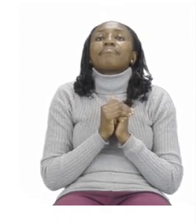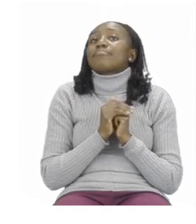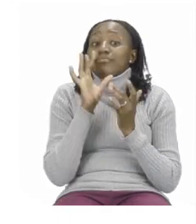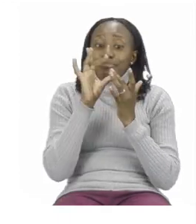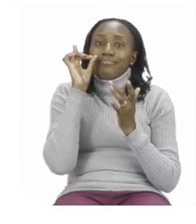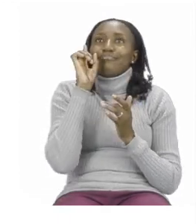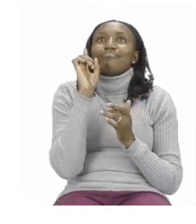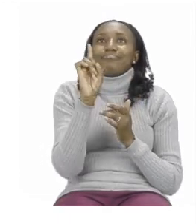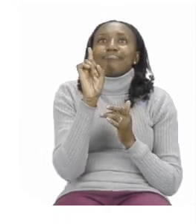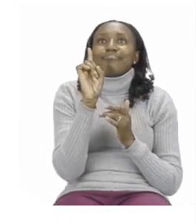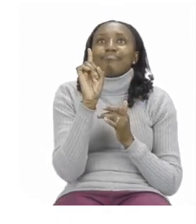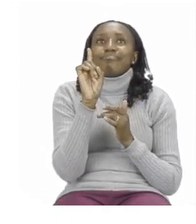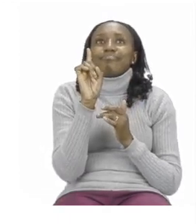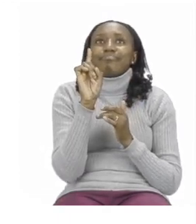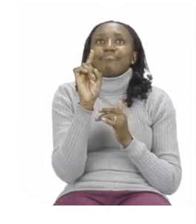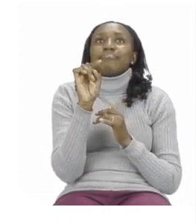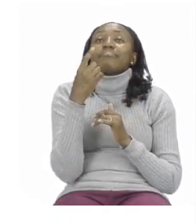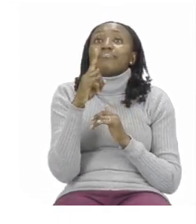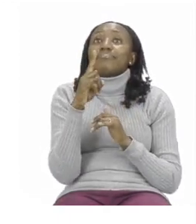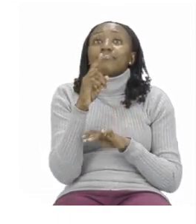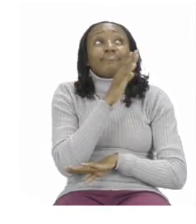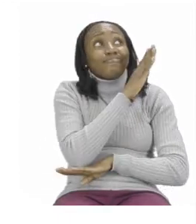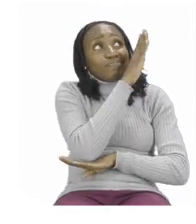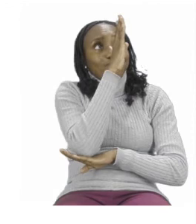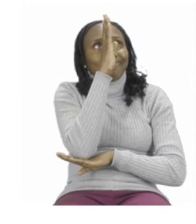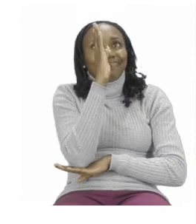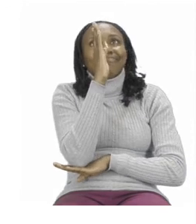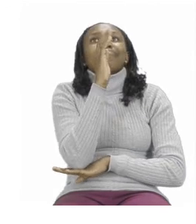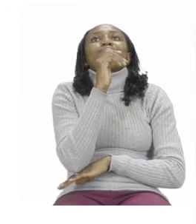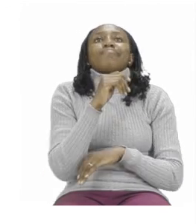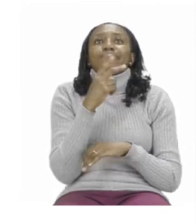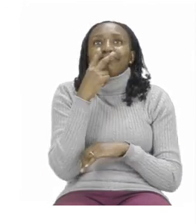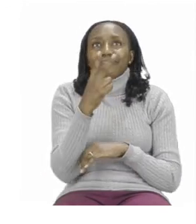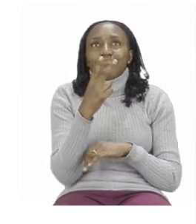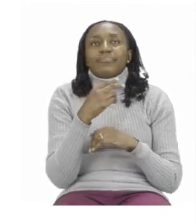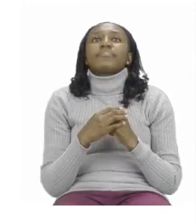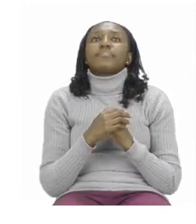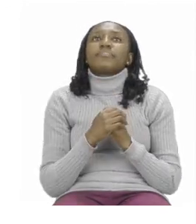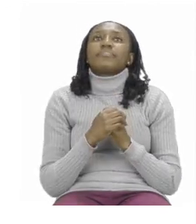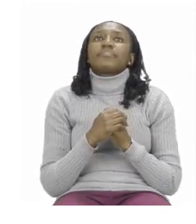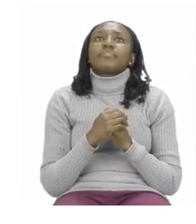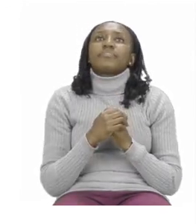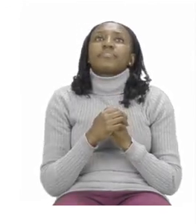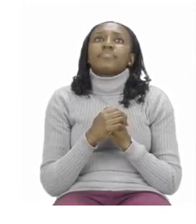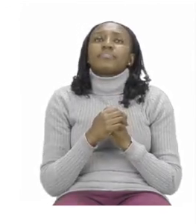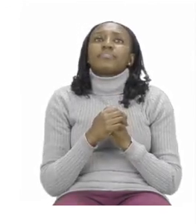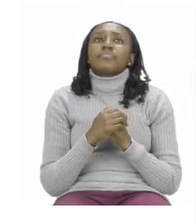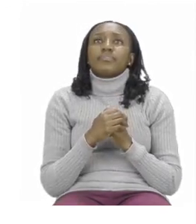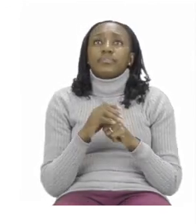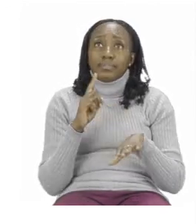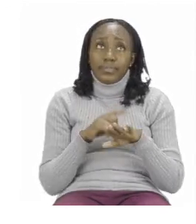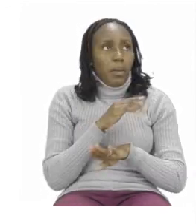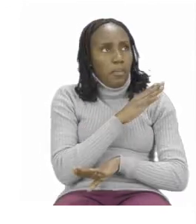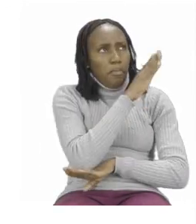picture must be colored. So, let's see. What do you do during the